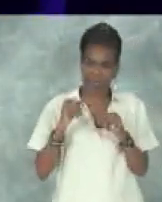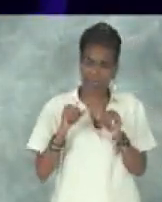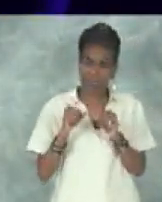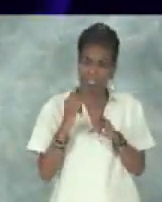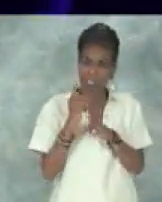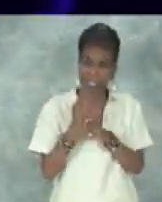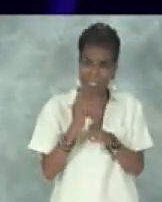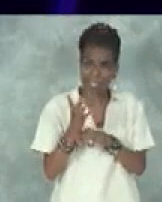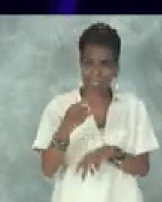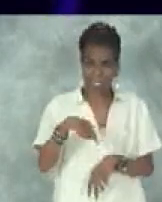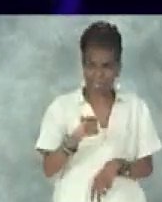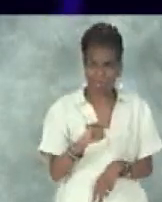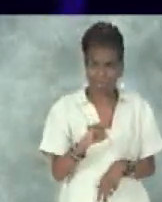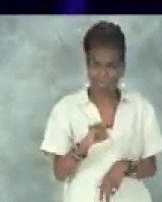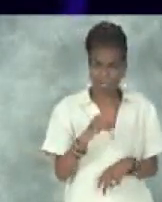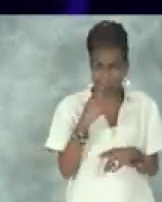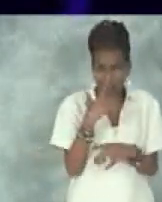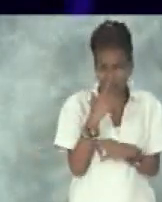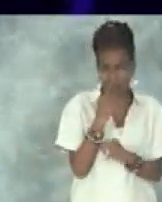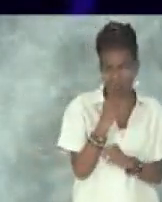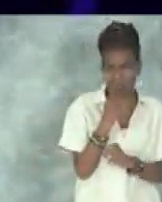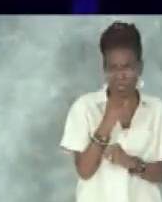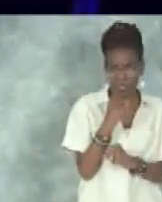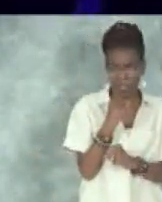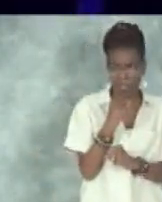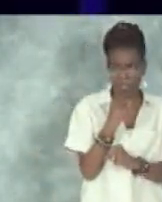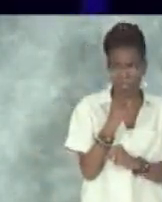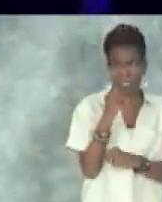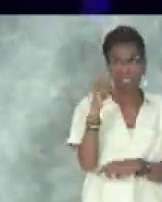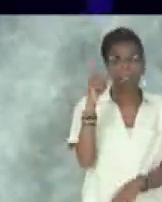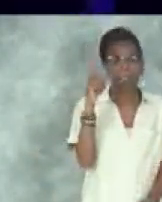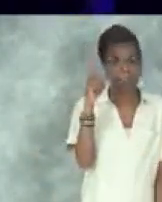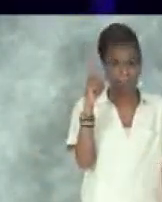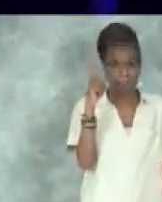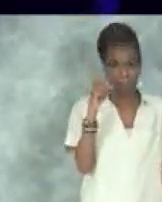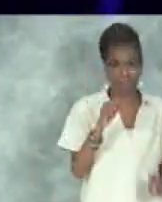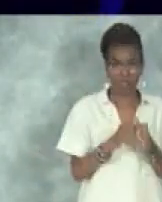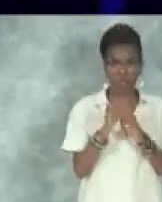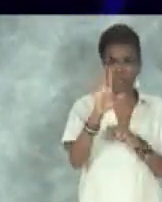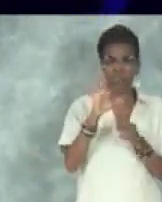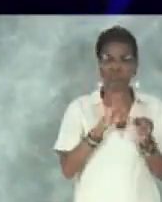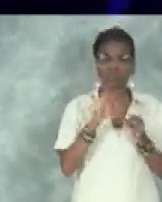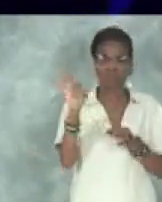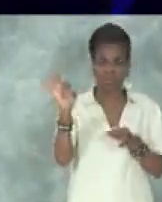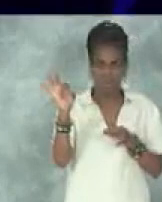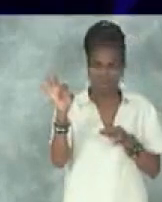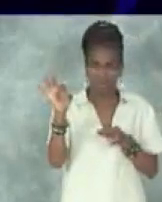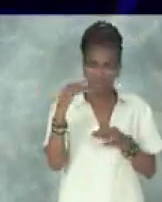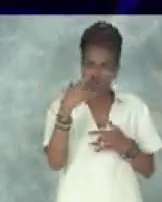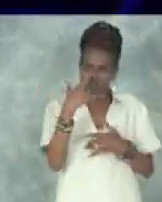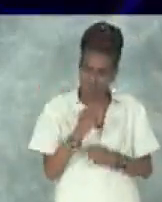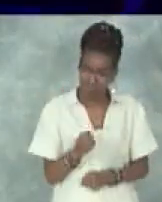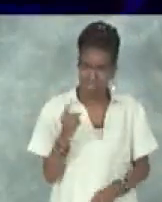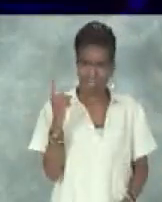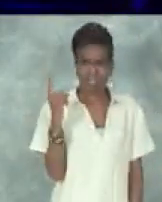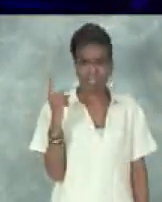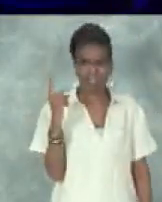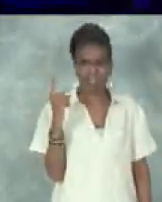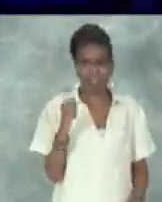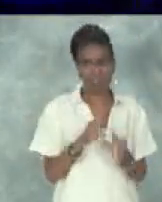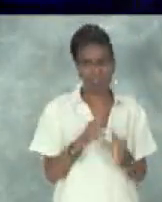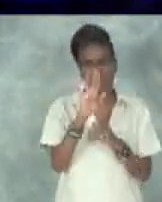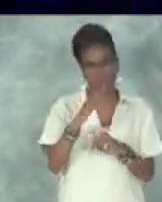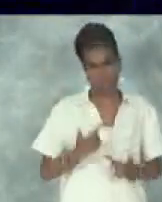moment. I want you to trust him with your soul. Trust him with your